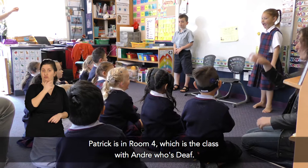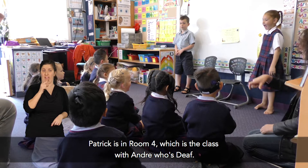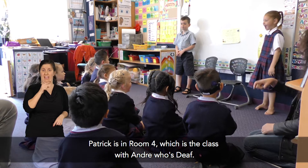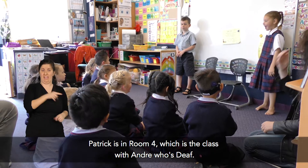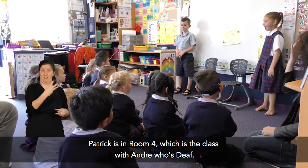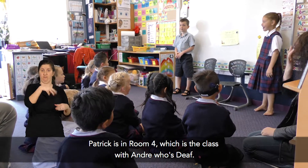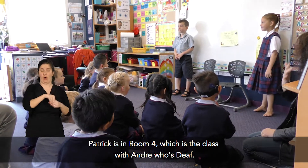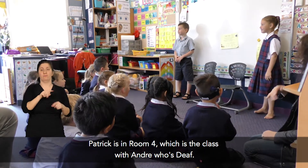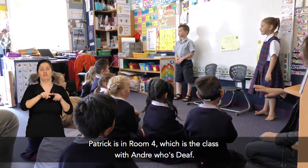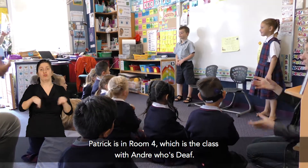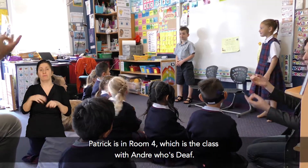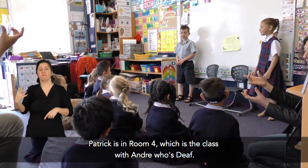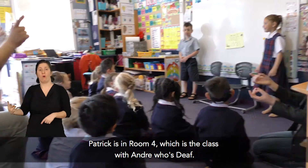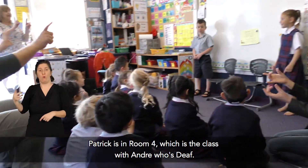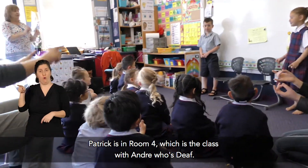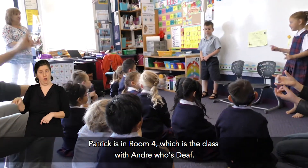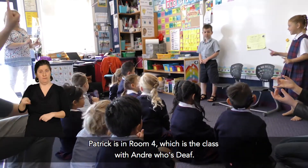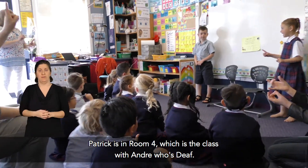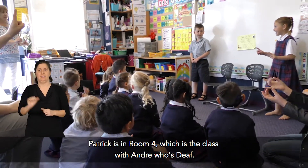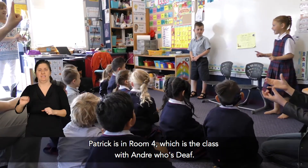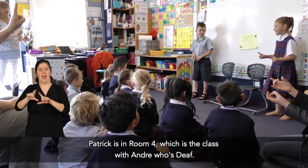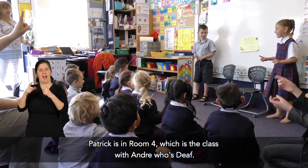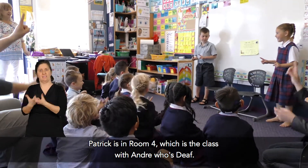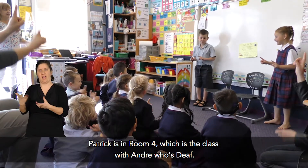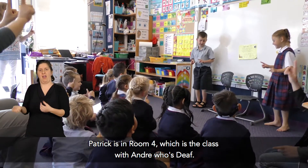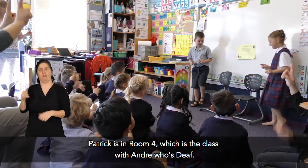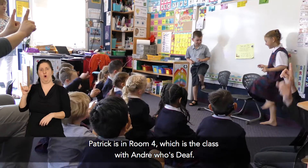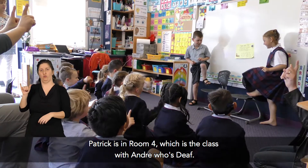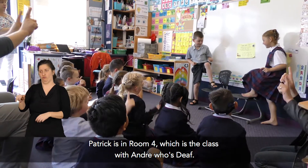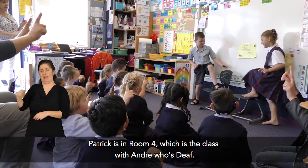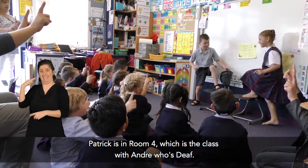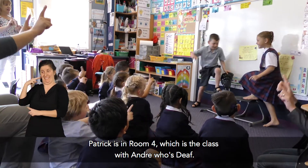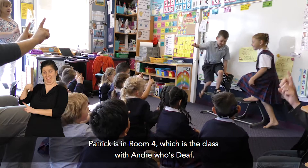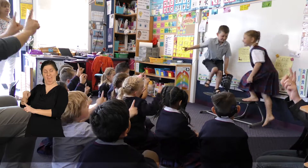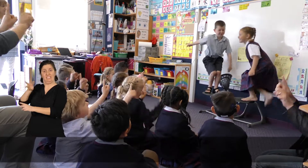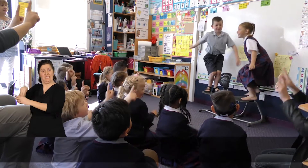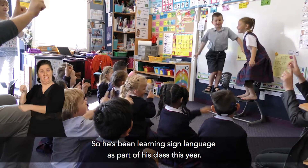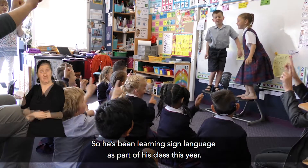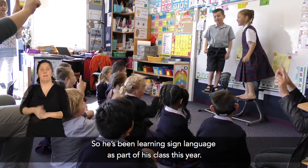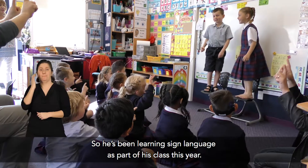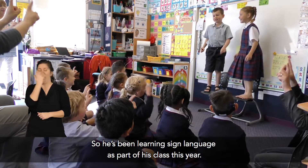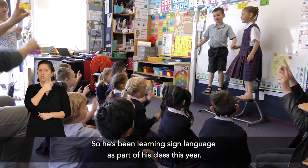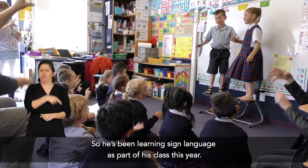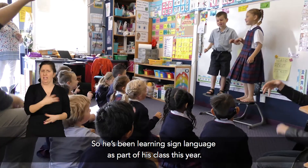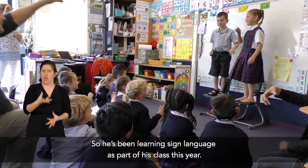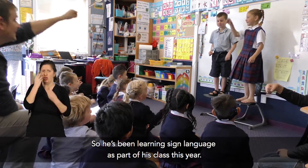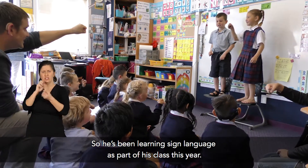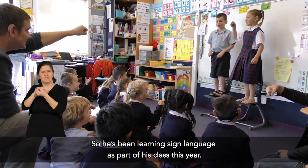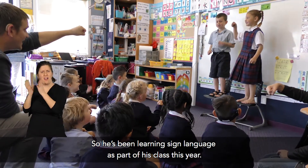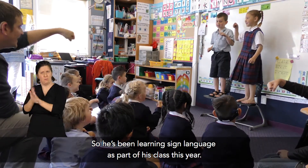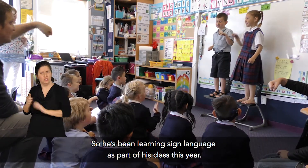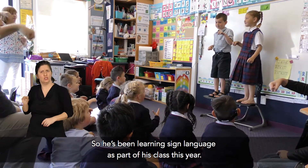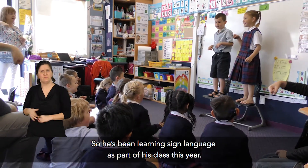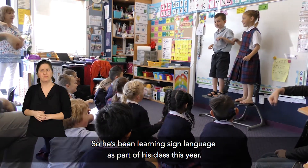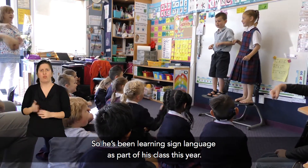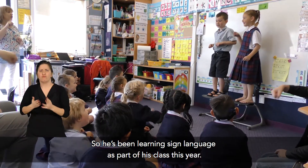Patrick is in room 4, which is the class with Andre, who's deaf. So he's been